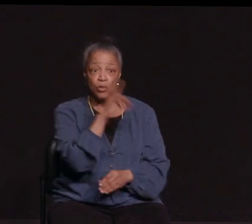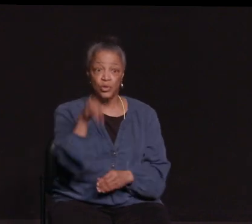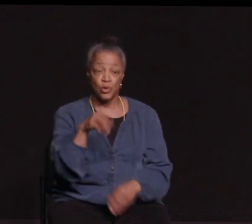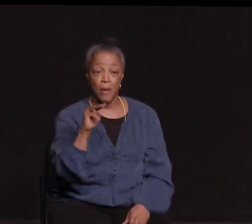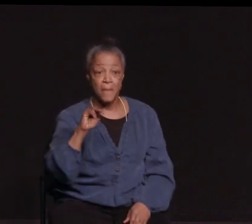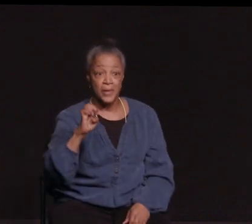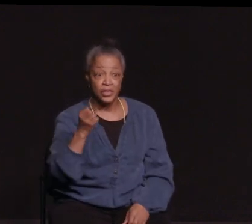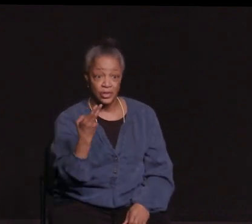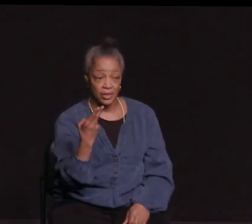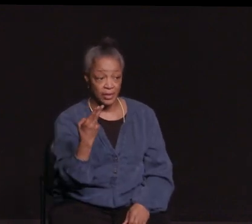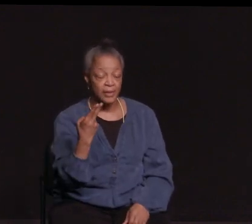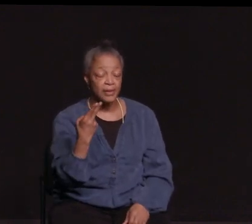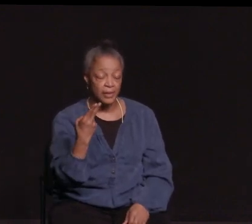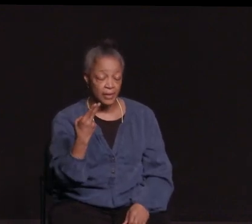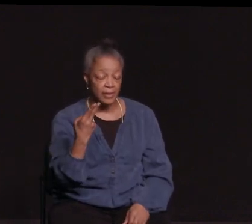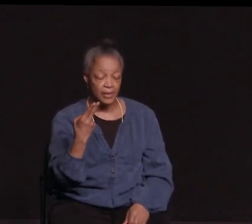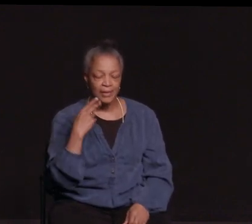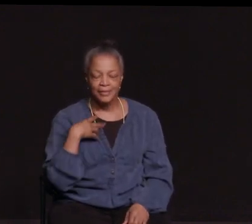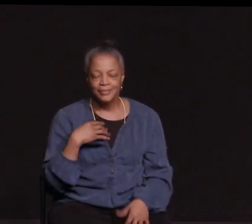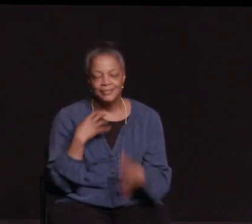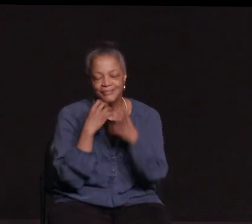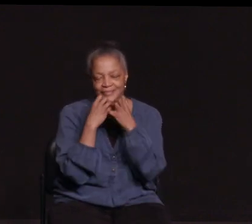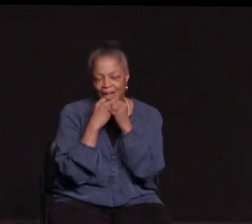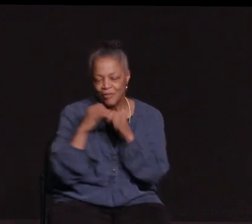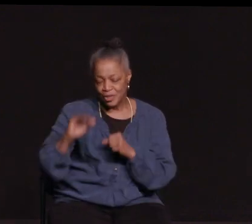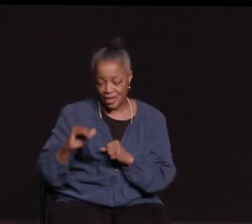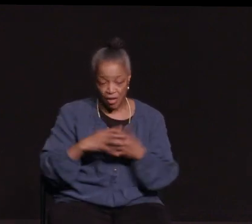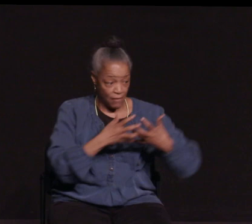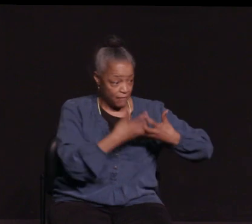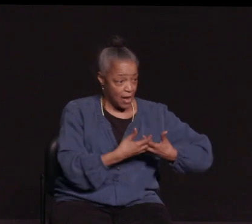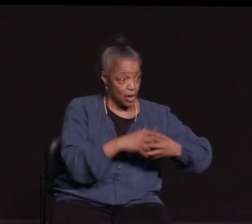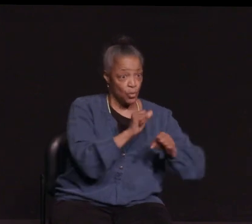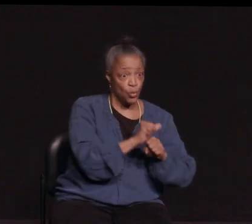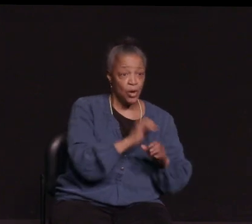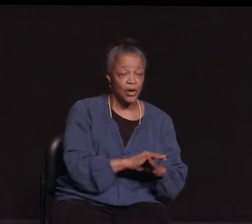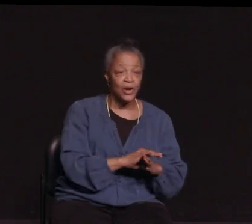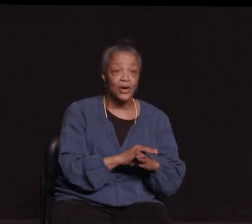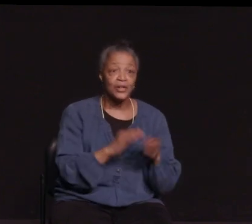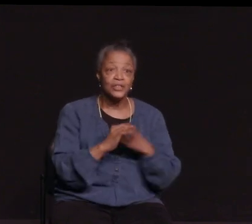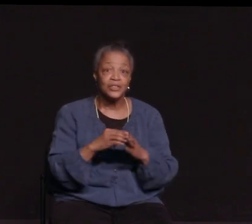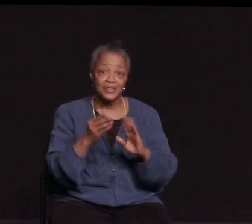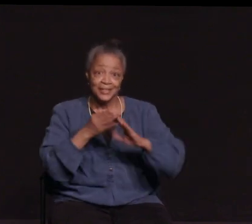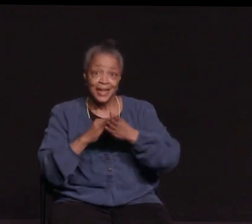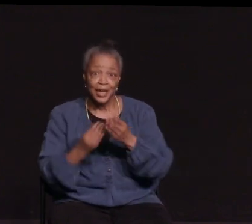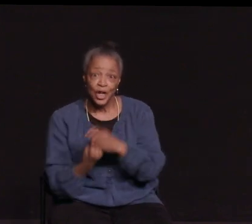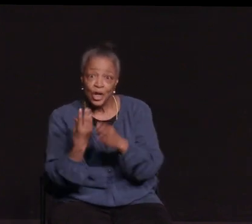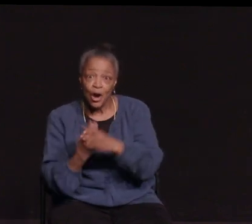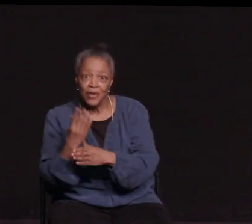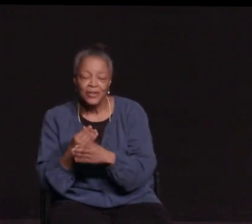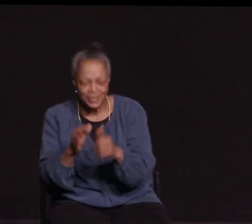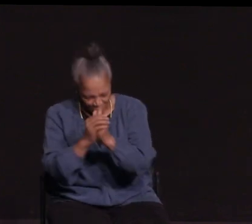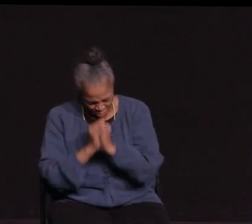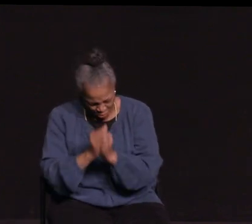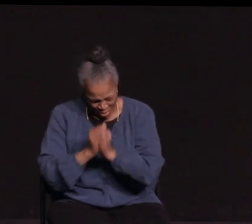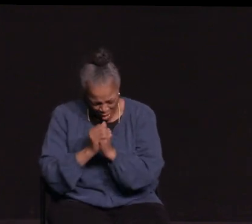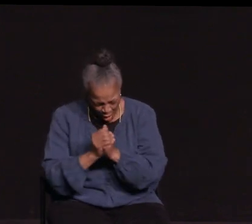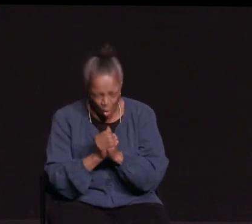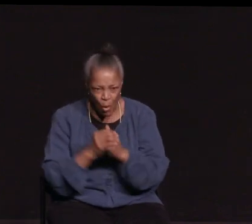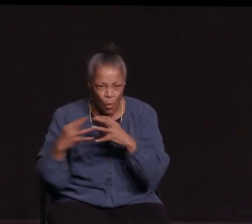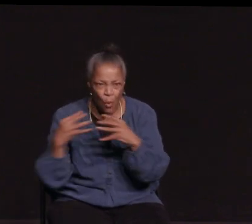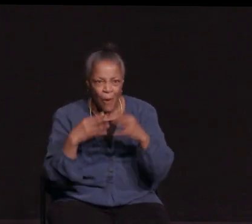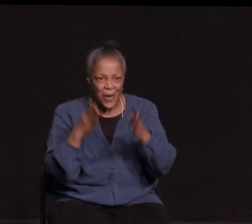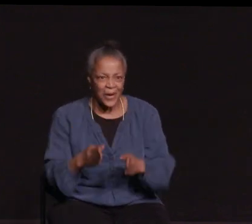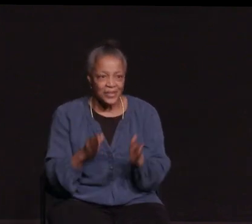Michigan. A beloved child of factory workers, urban gardeners, prayer warriors, and